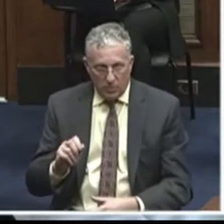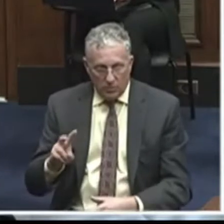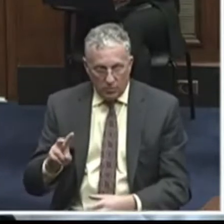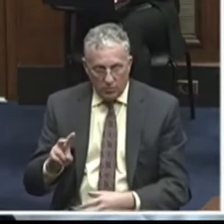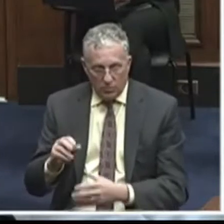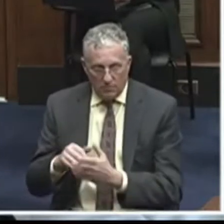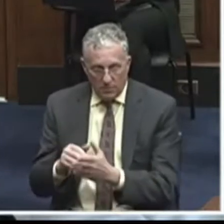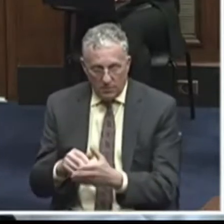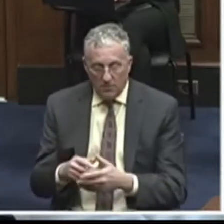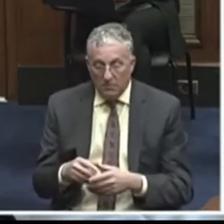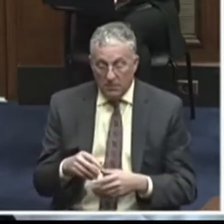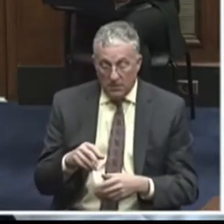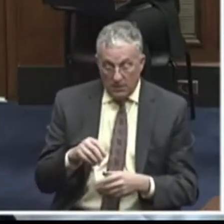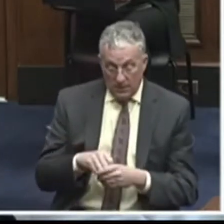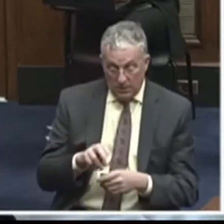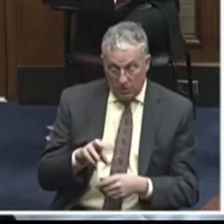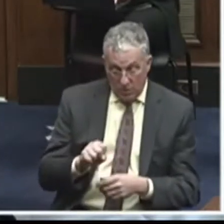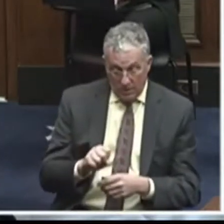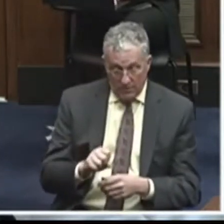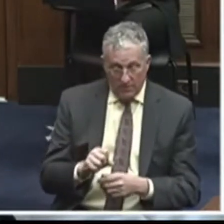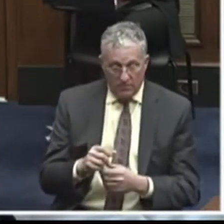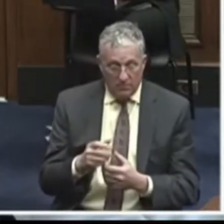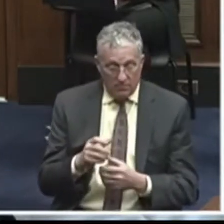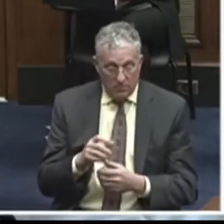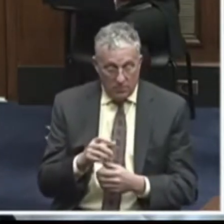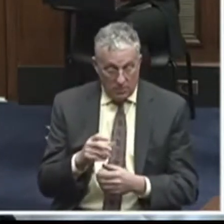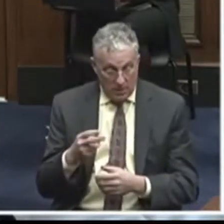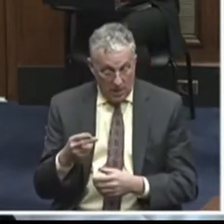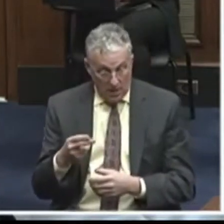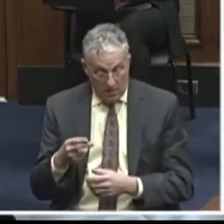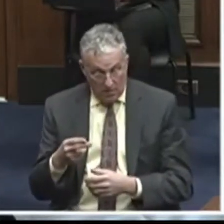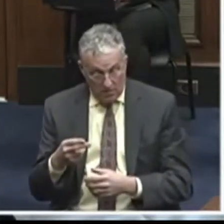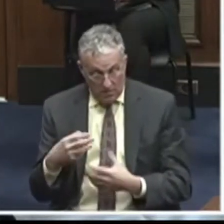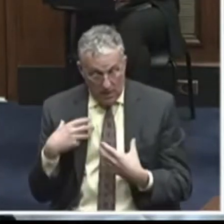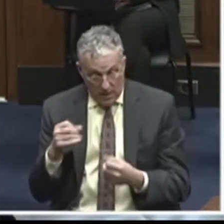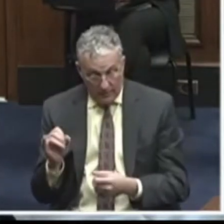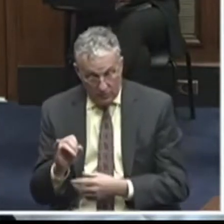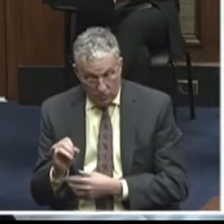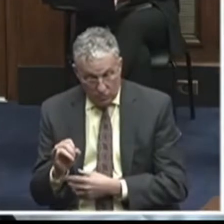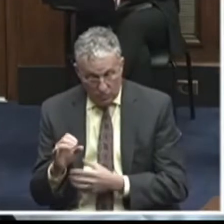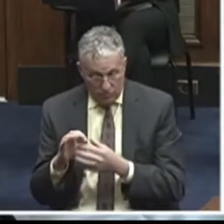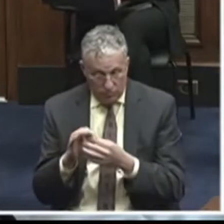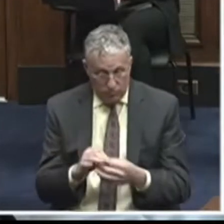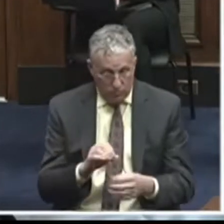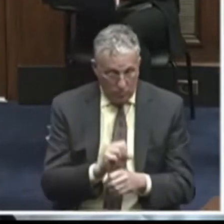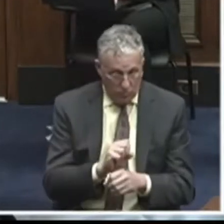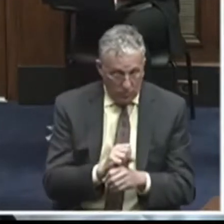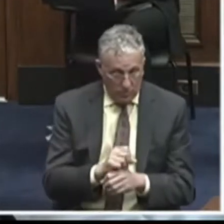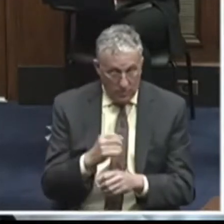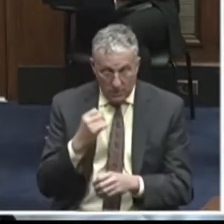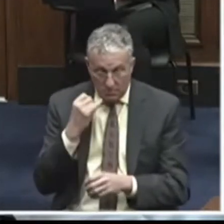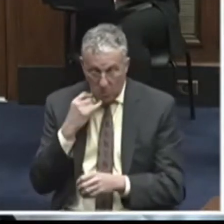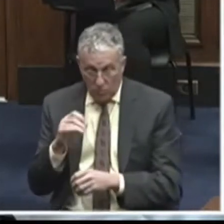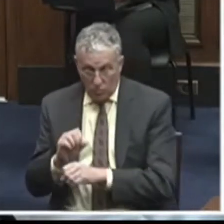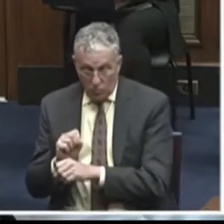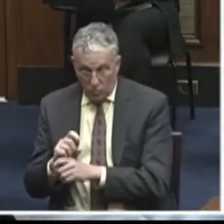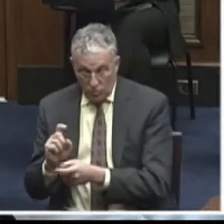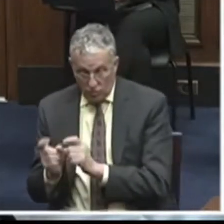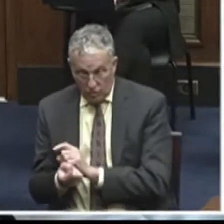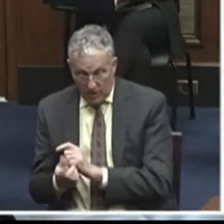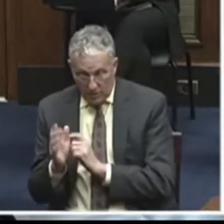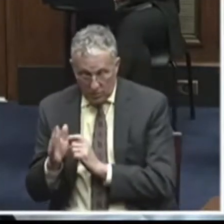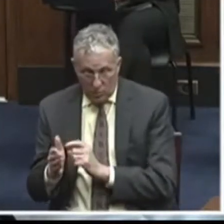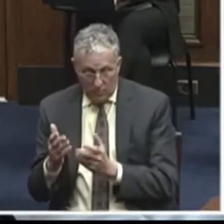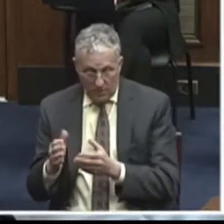insurance is tied to employment. If you change or lose your job, you're likely to lose your health insurance, or have to